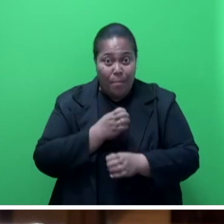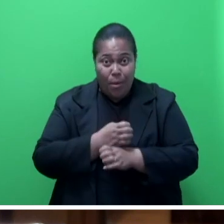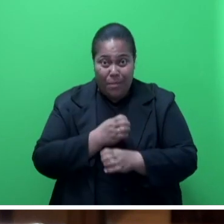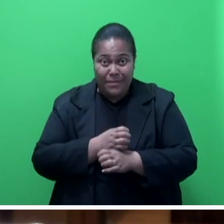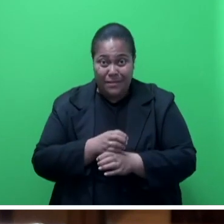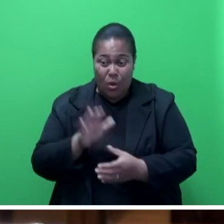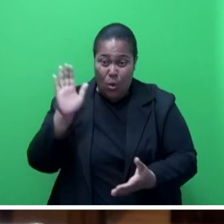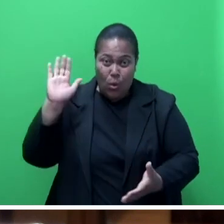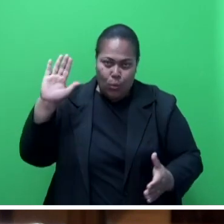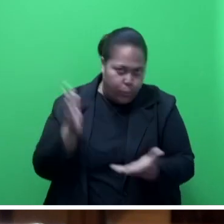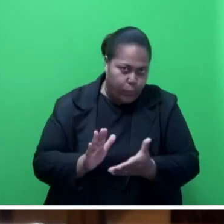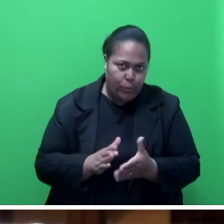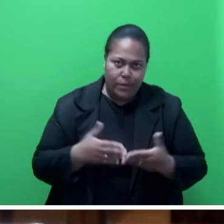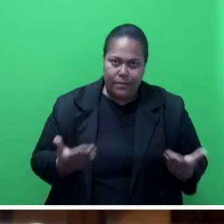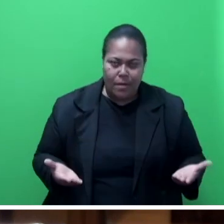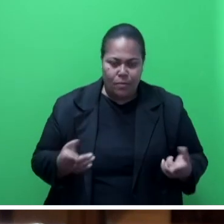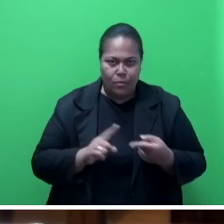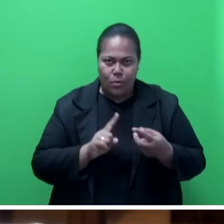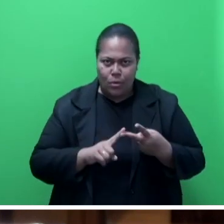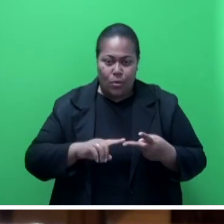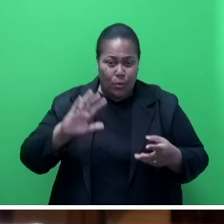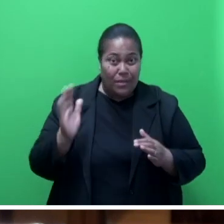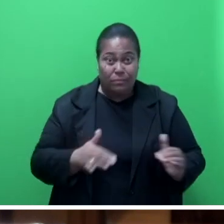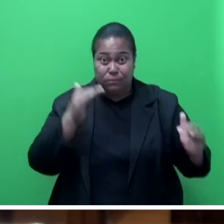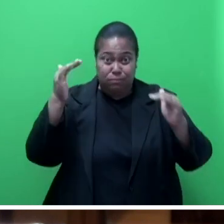know that. We reduced inequality.